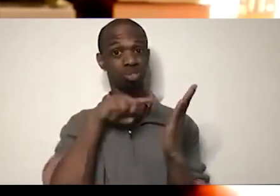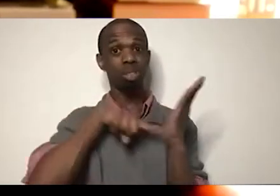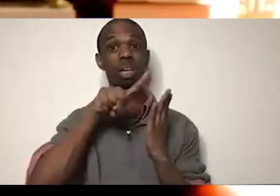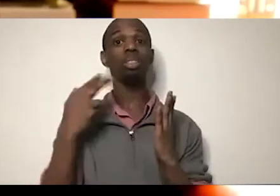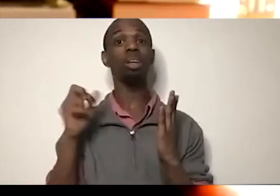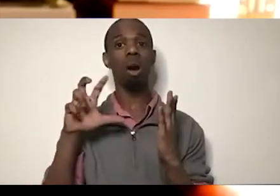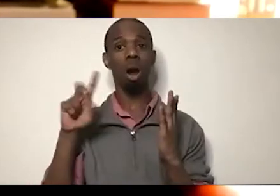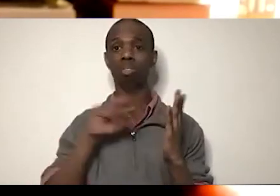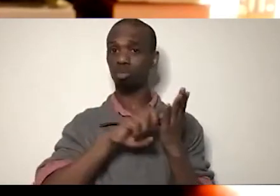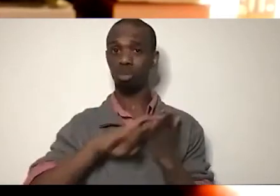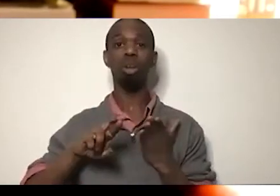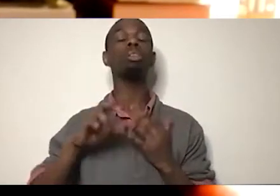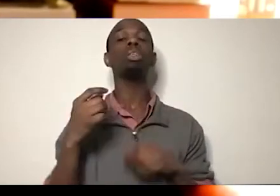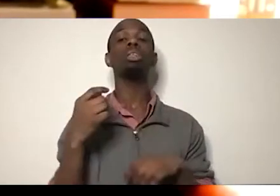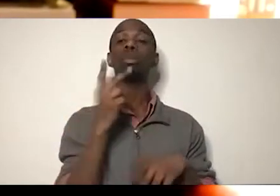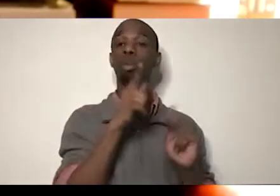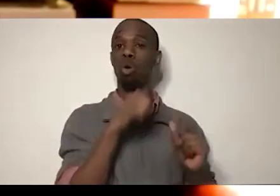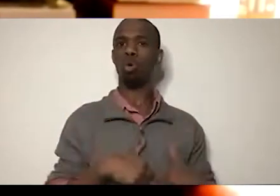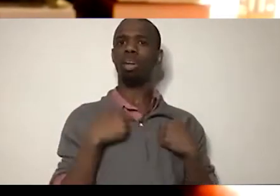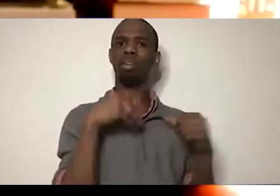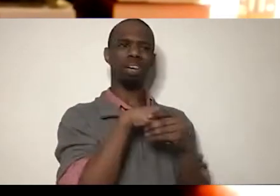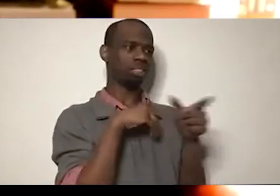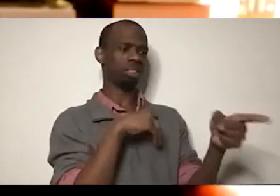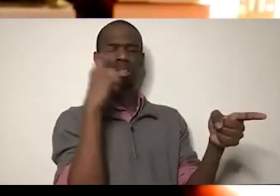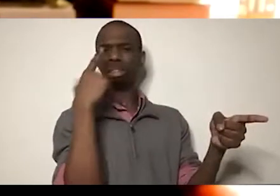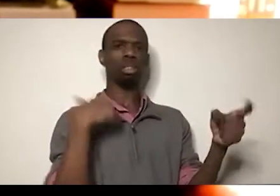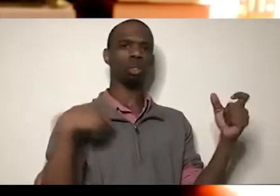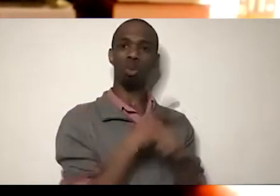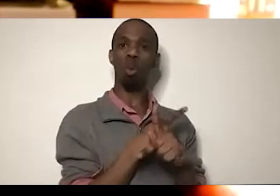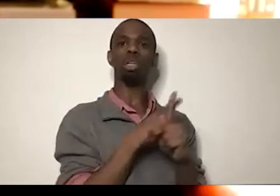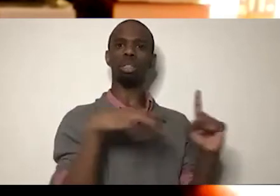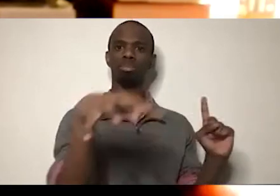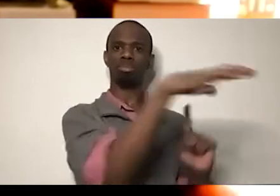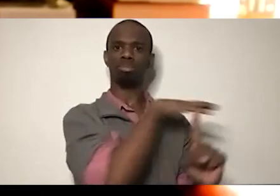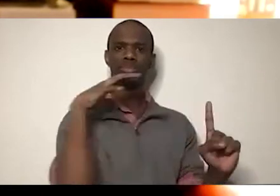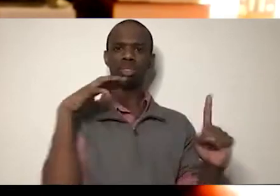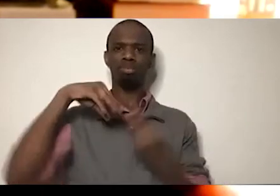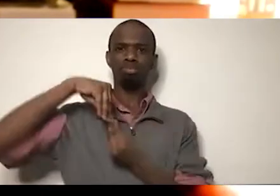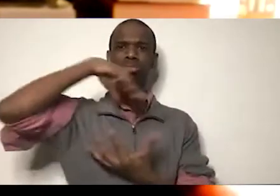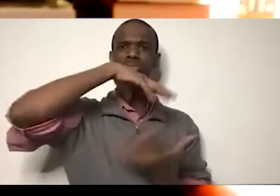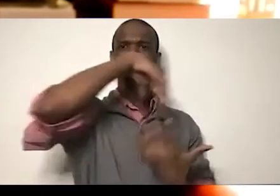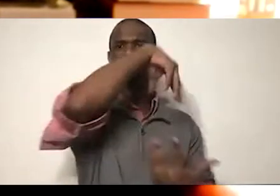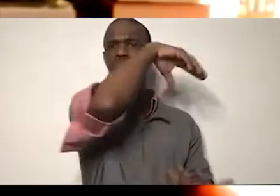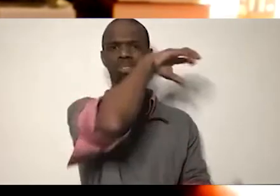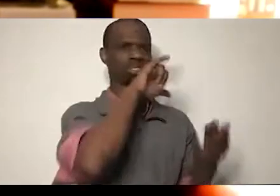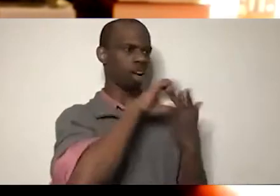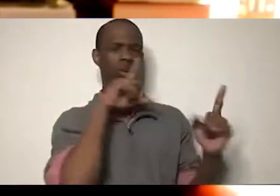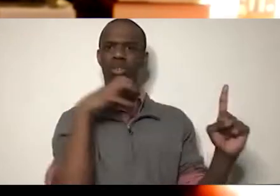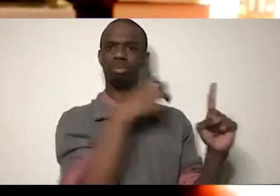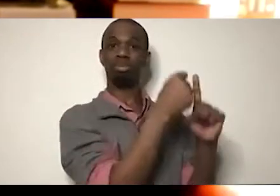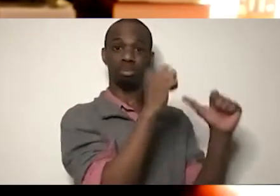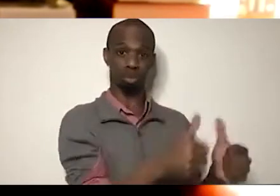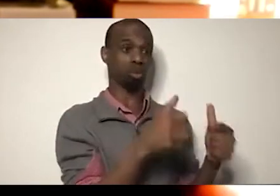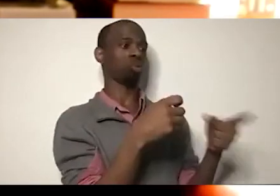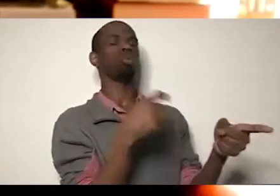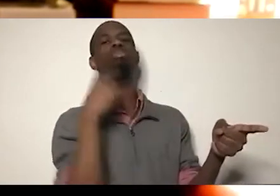and morbidity rates were higher than any other community. So environmental racism is about that intentional